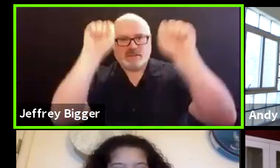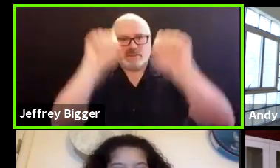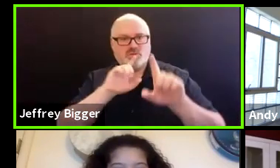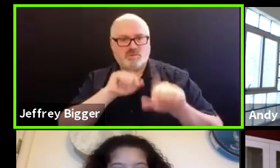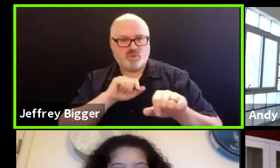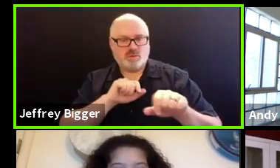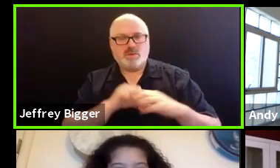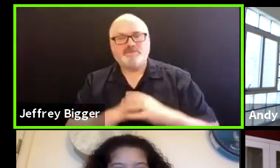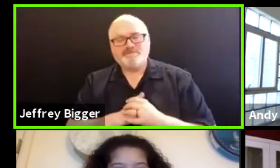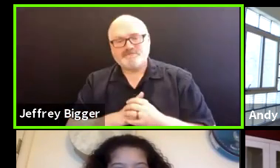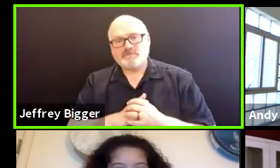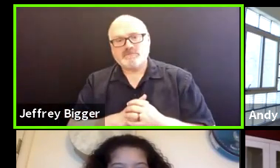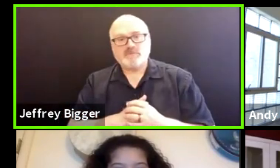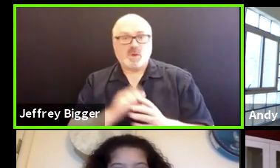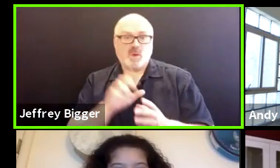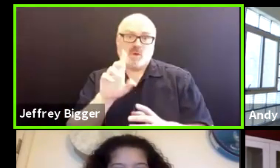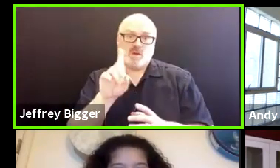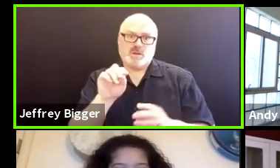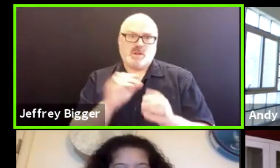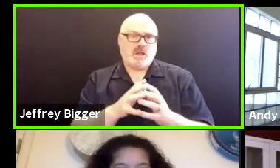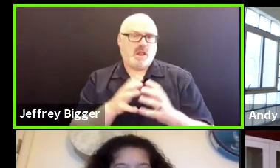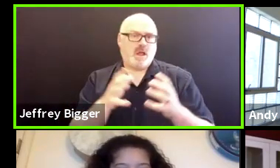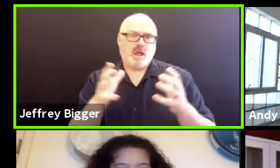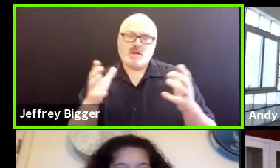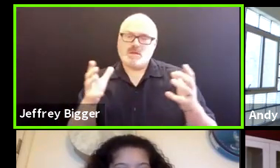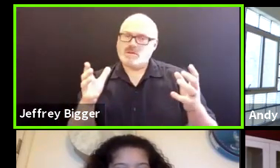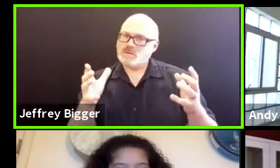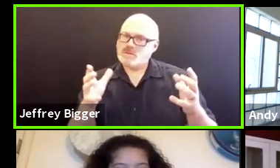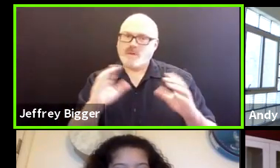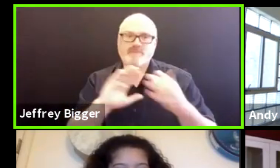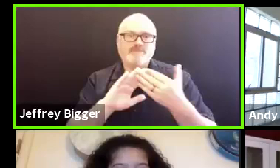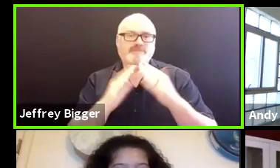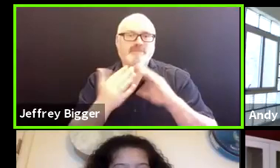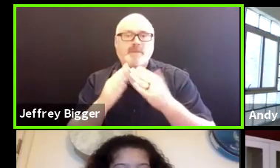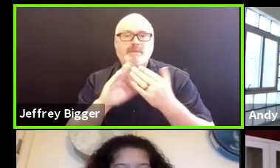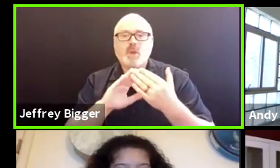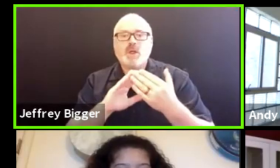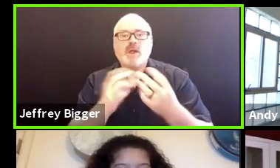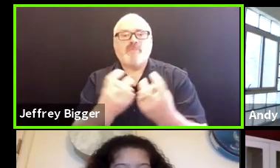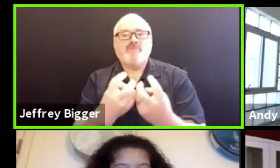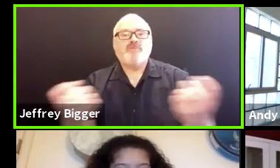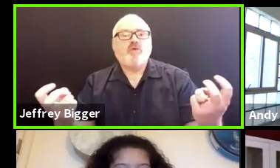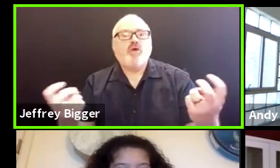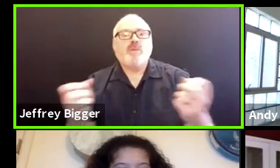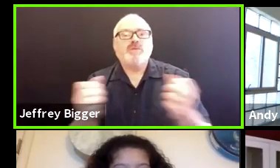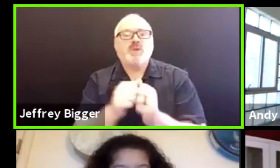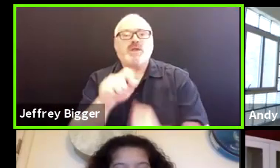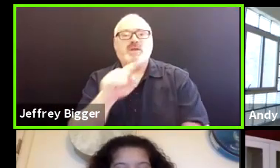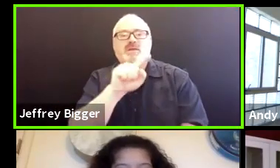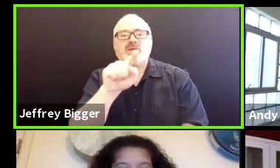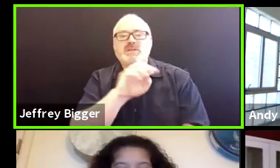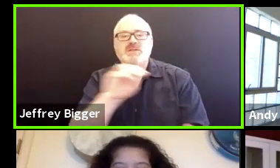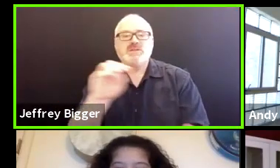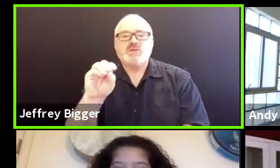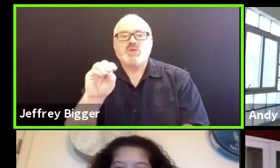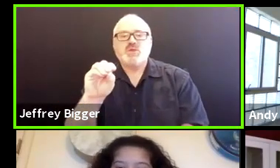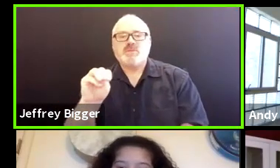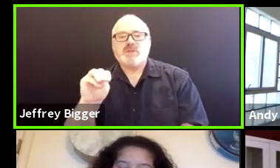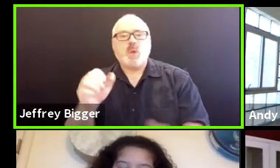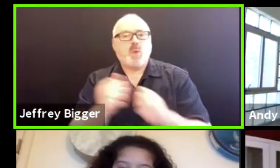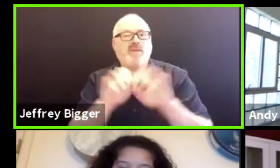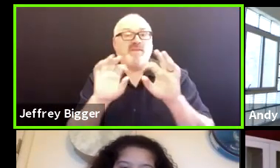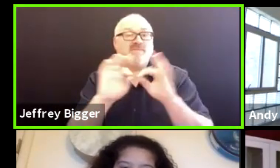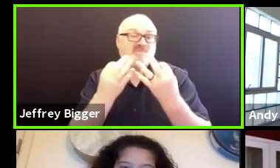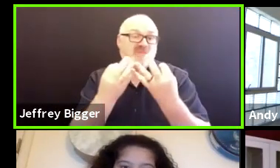report, we are doing a lot of community forums in a Zoom environment with families who